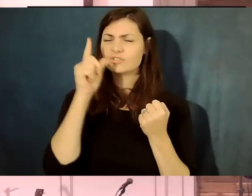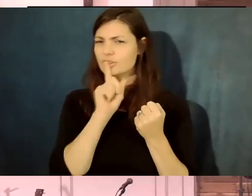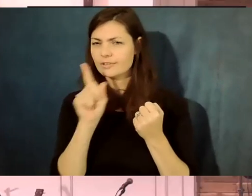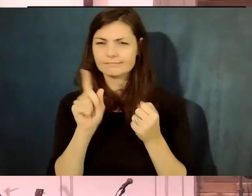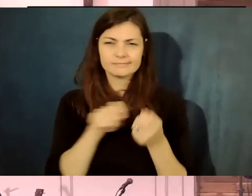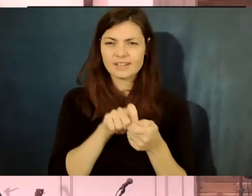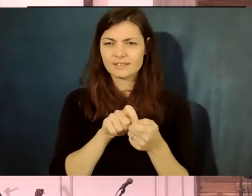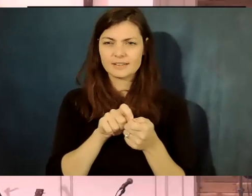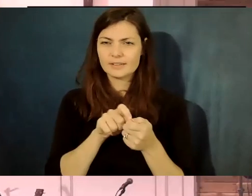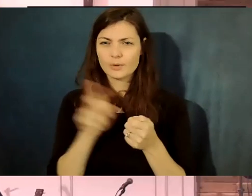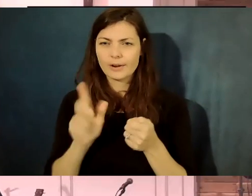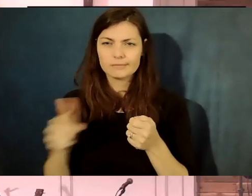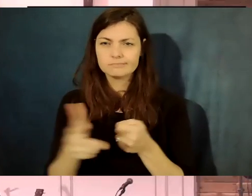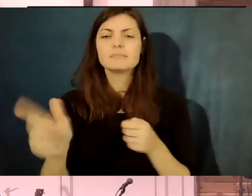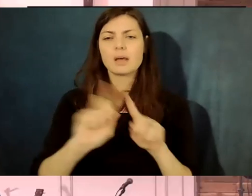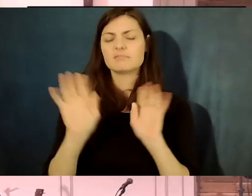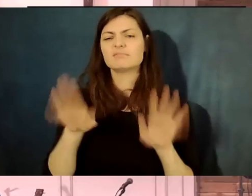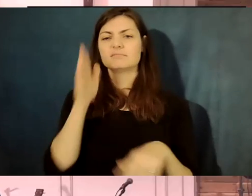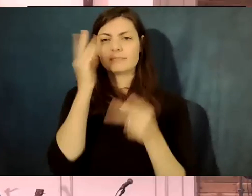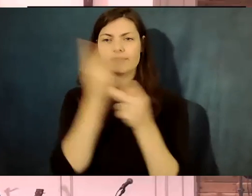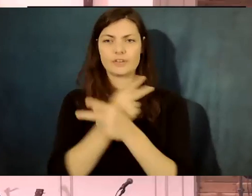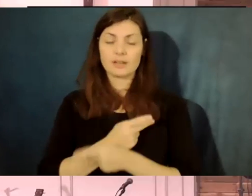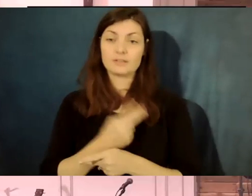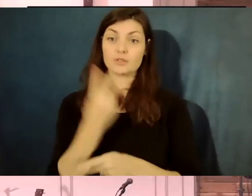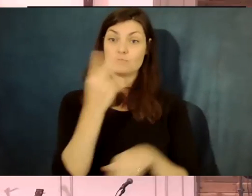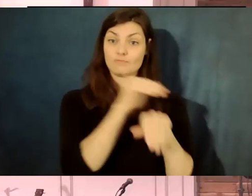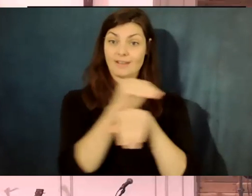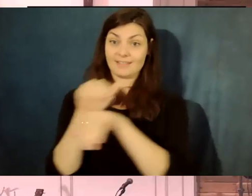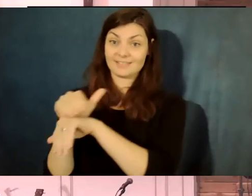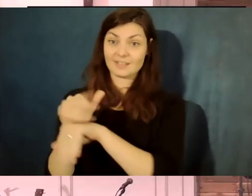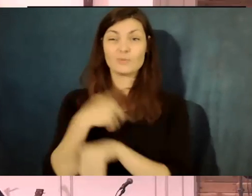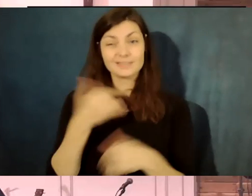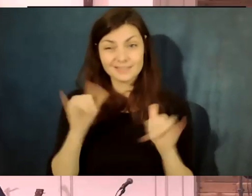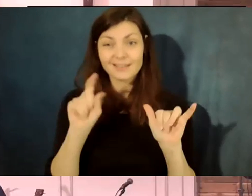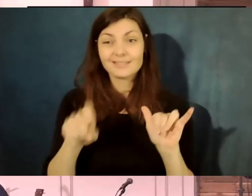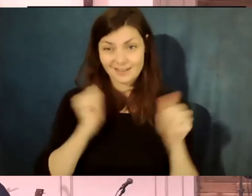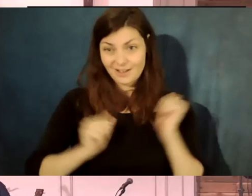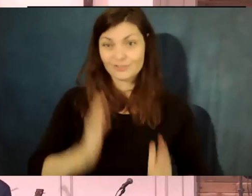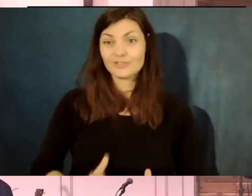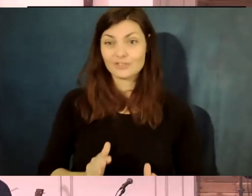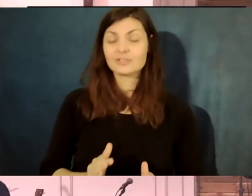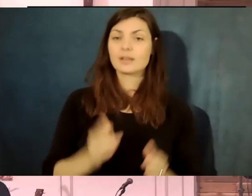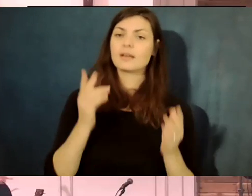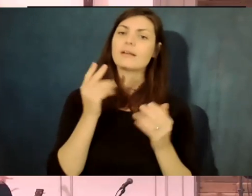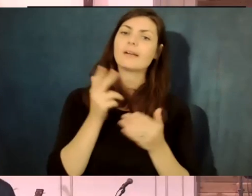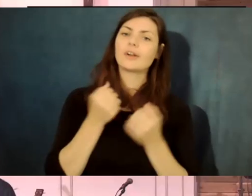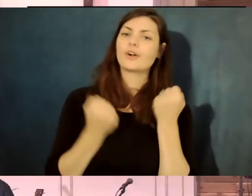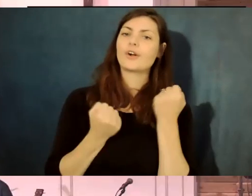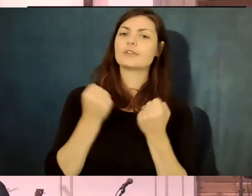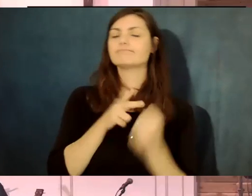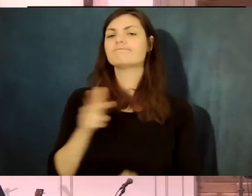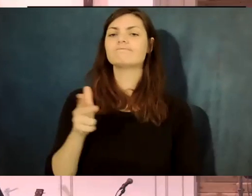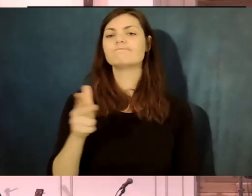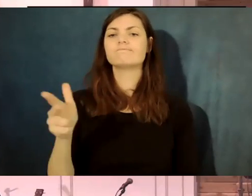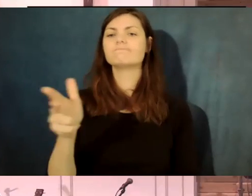sign up. We have some slots that need to be filled. It's two nights. It's drive-through, so you're at the scene, and the cars will go through the campus.